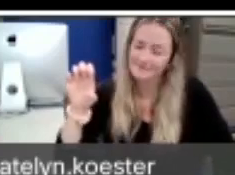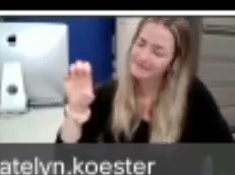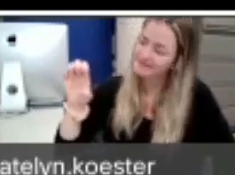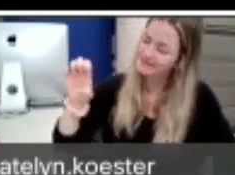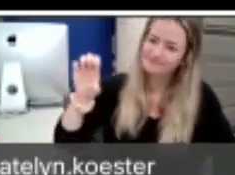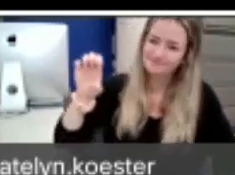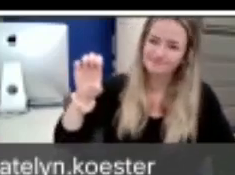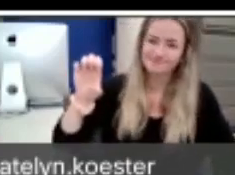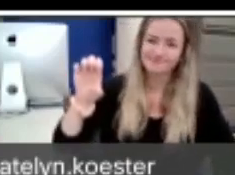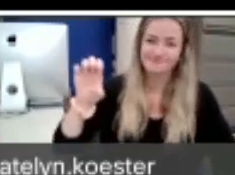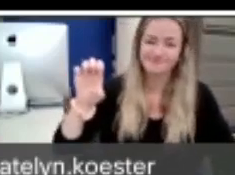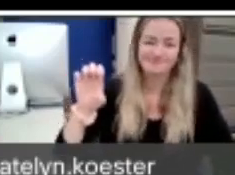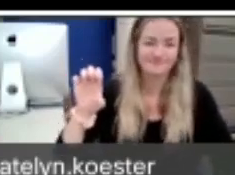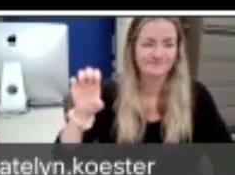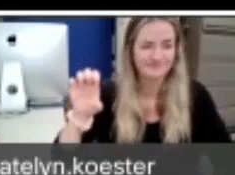Yeah. So